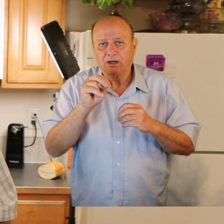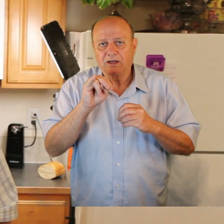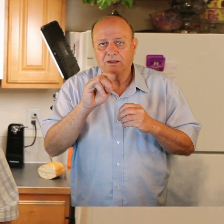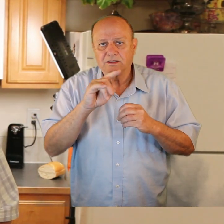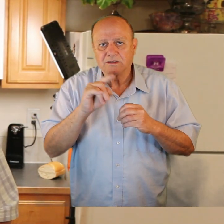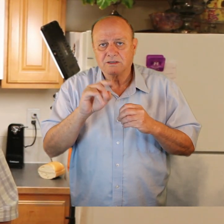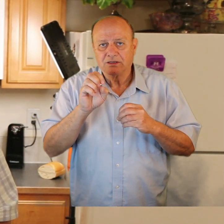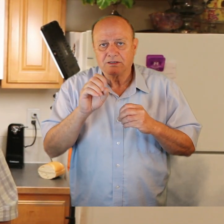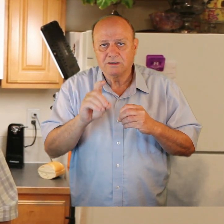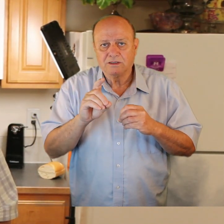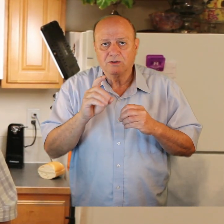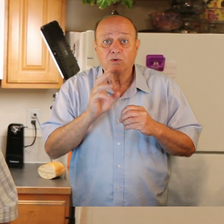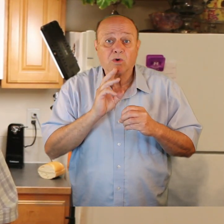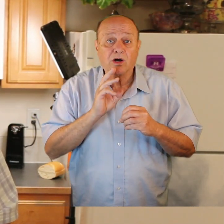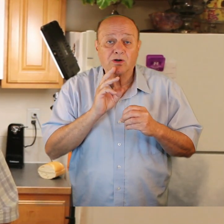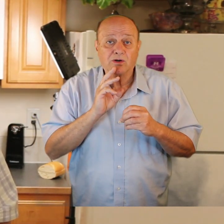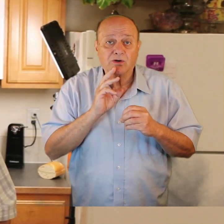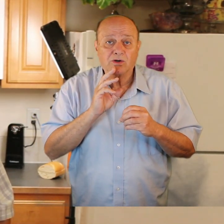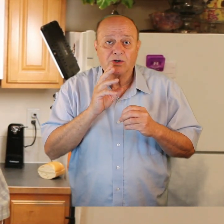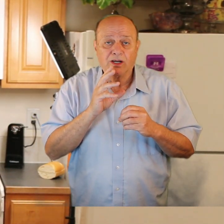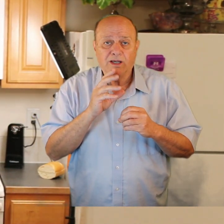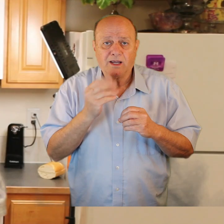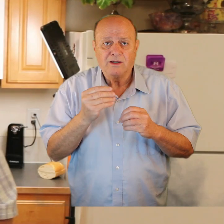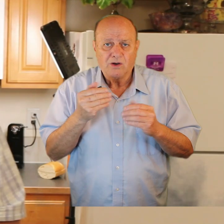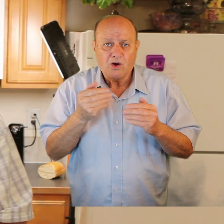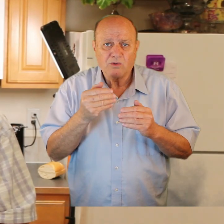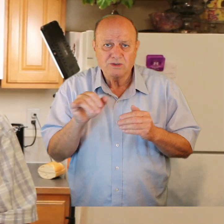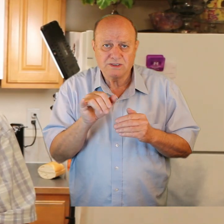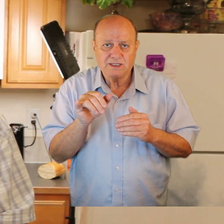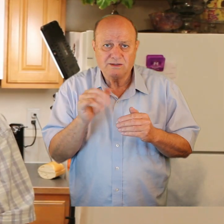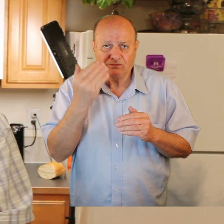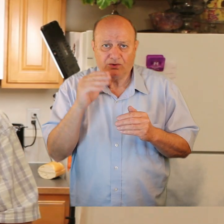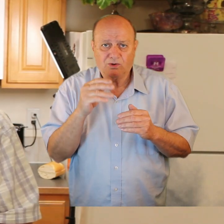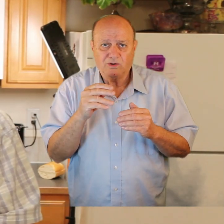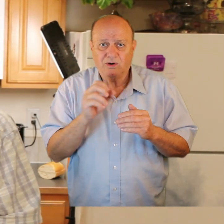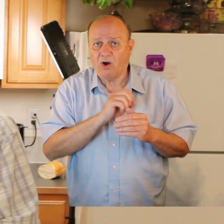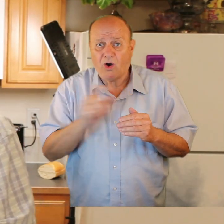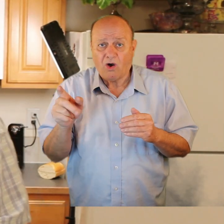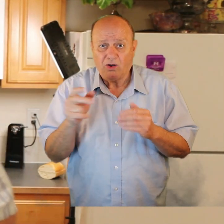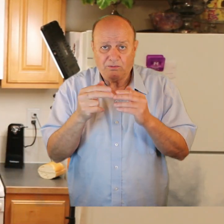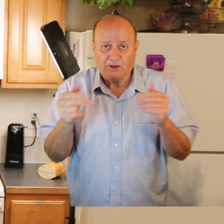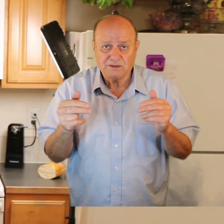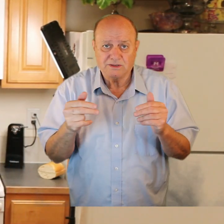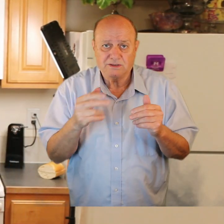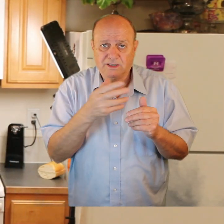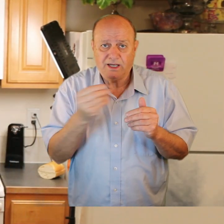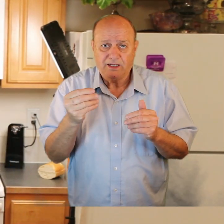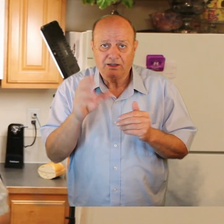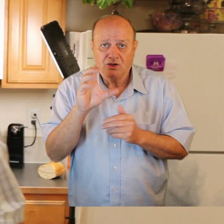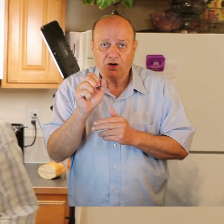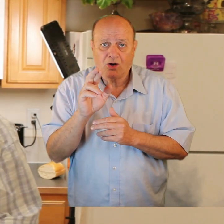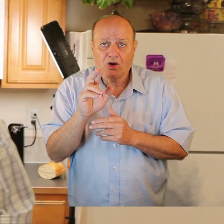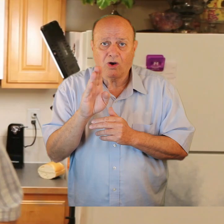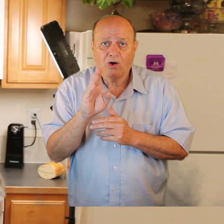almost what is involved in wheat pasta. So we're going to let that boil. Meanwhile, what I'm going to do is, rather